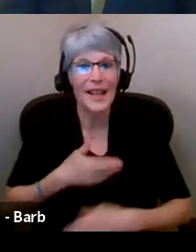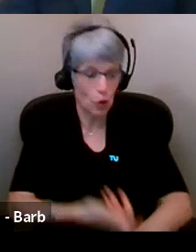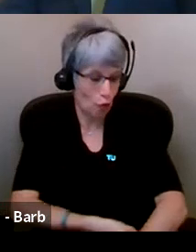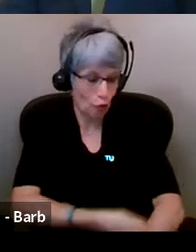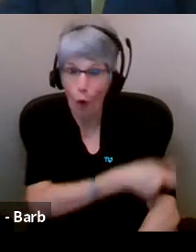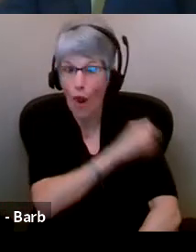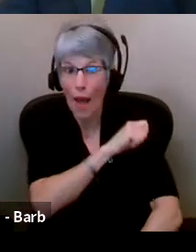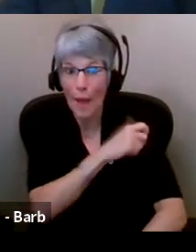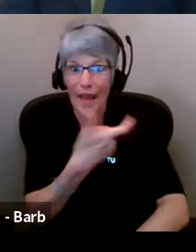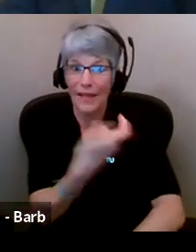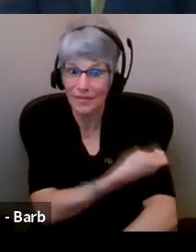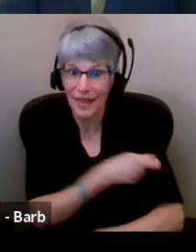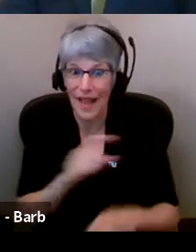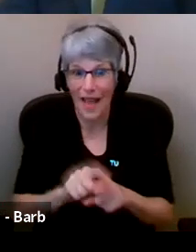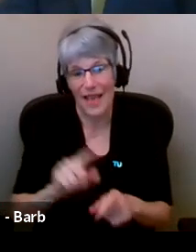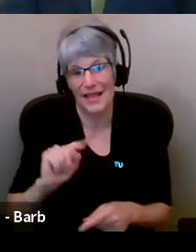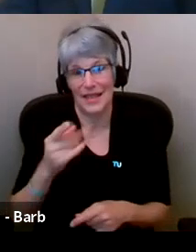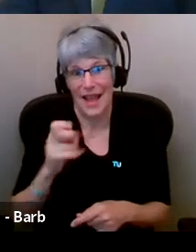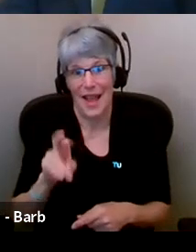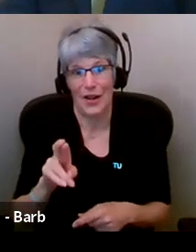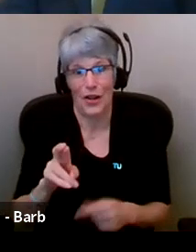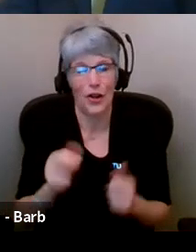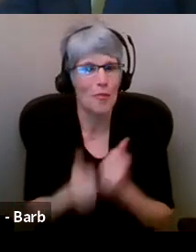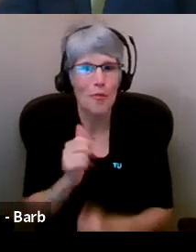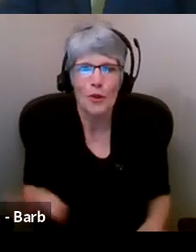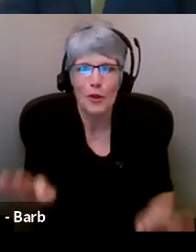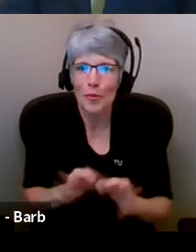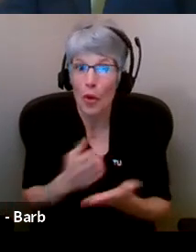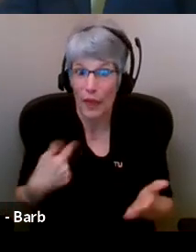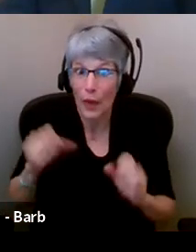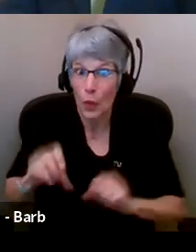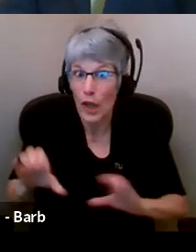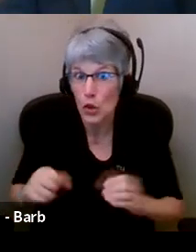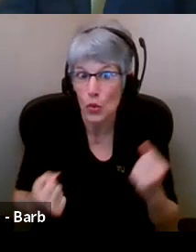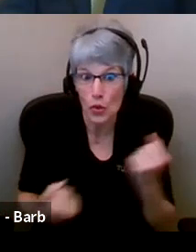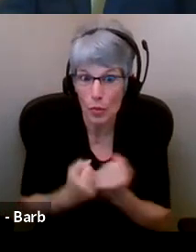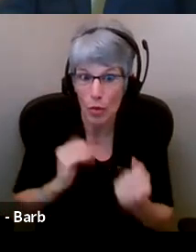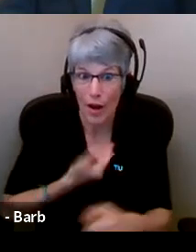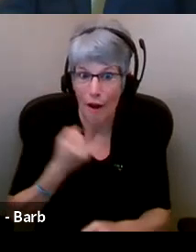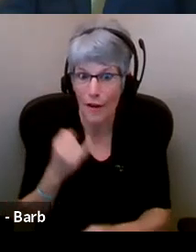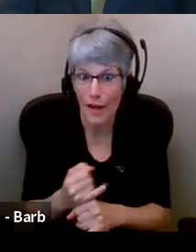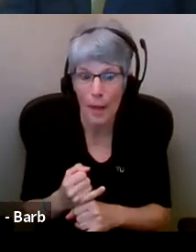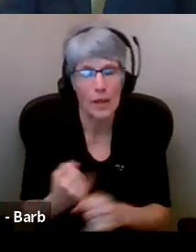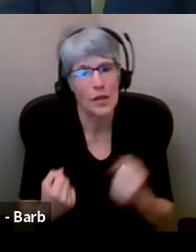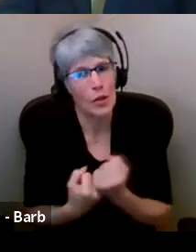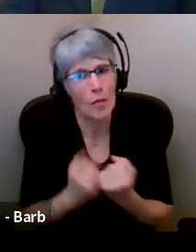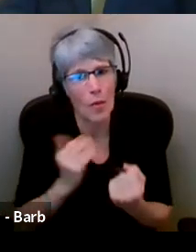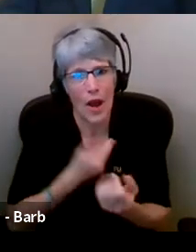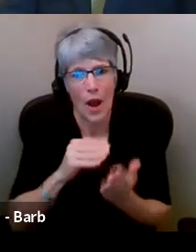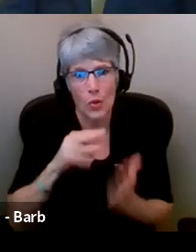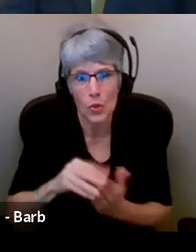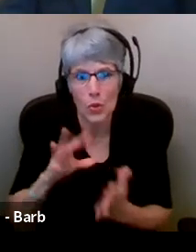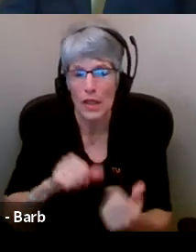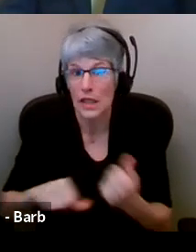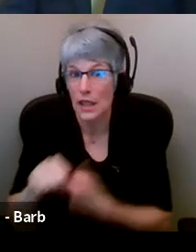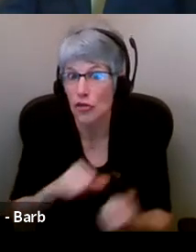the vaccine as a tiger. The most important thing that we can do to support this campus and to support our students and each other